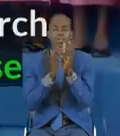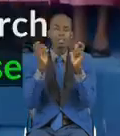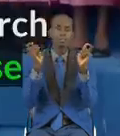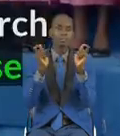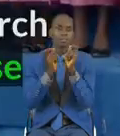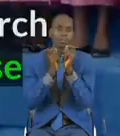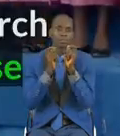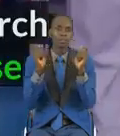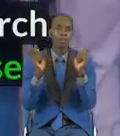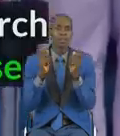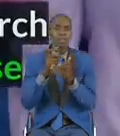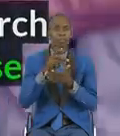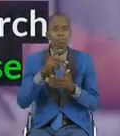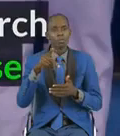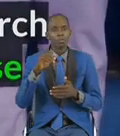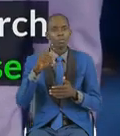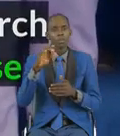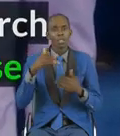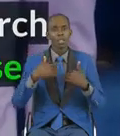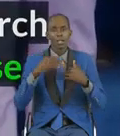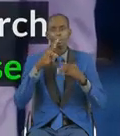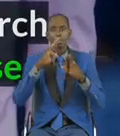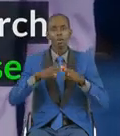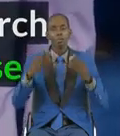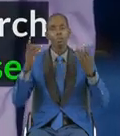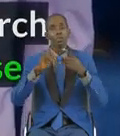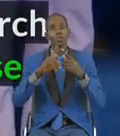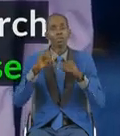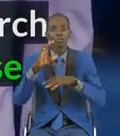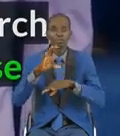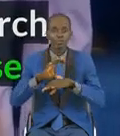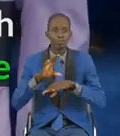Portals have been opened to the church.